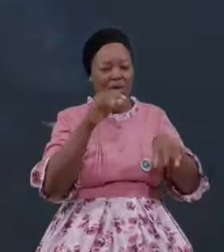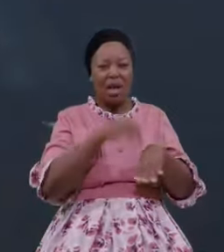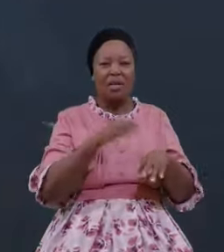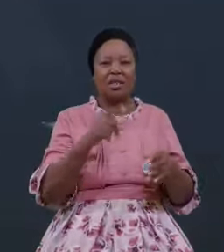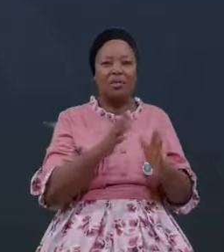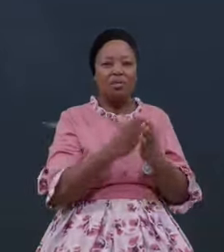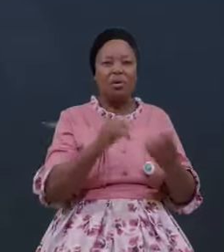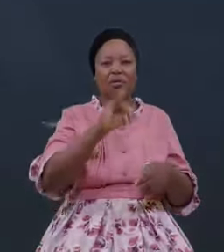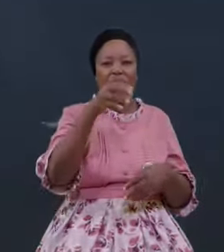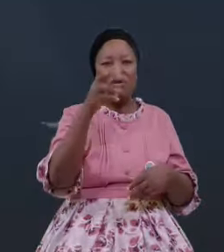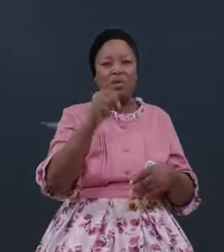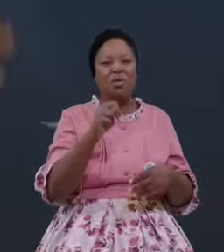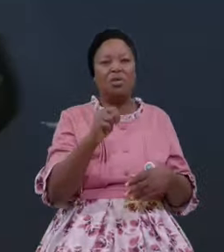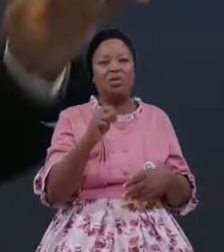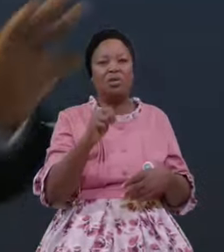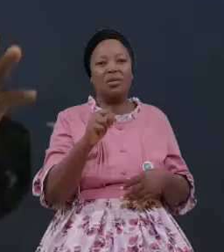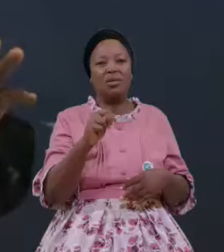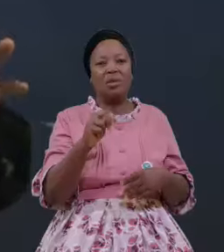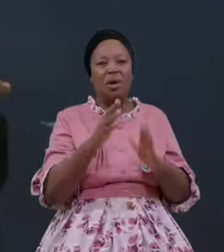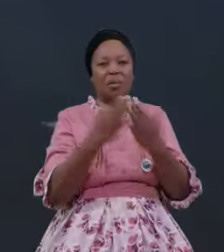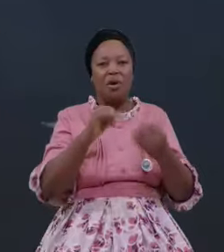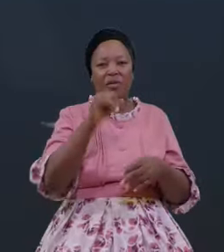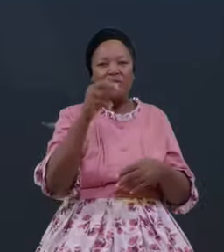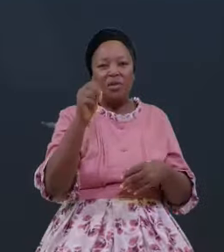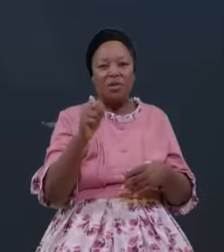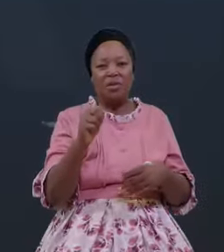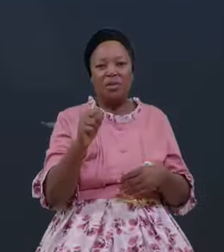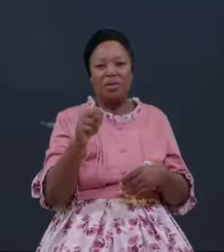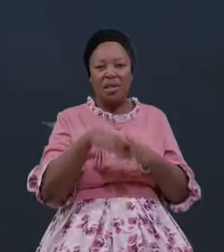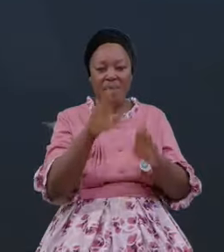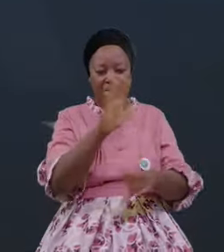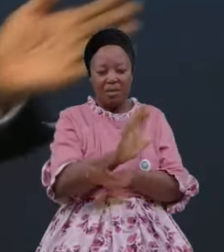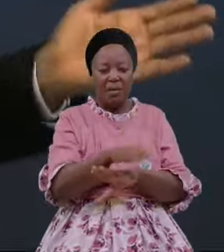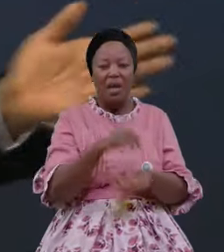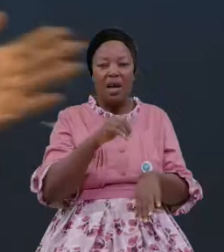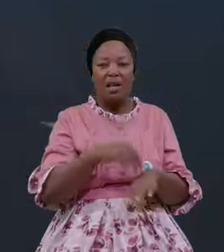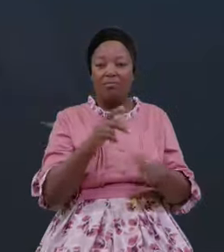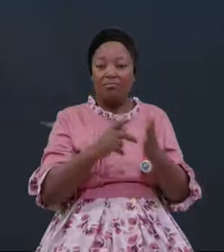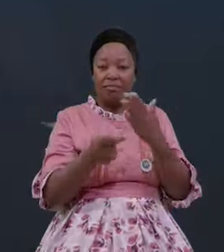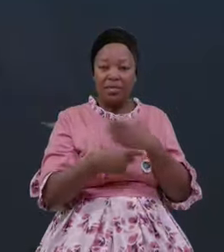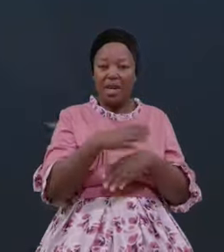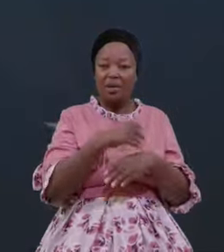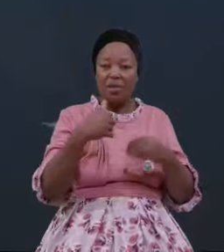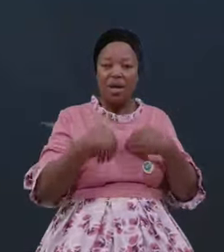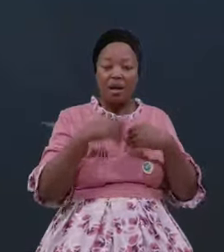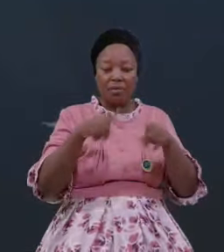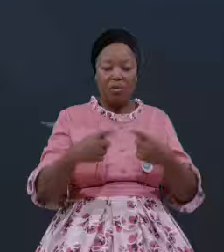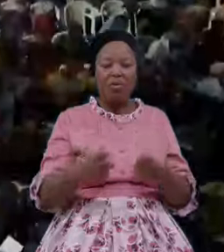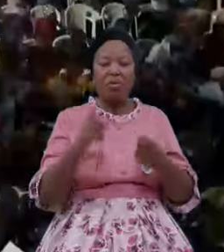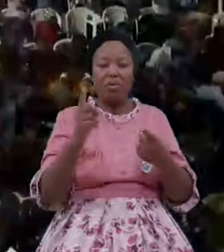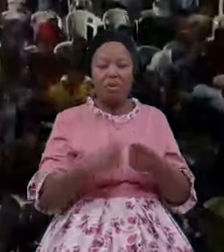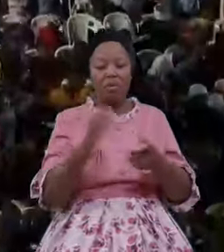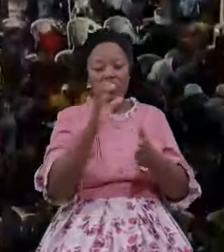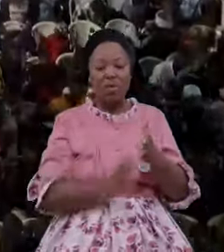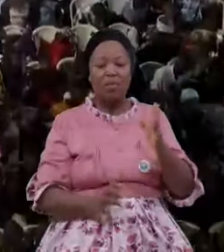to St. John, in the evenings at the crusade. And we've gone up to chapter